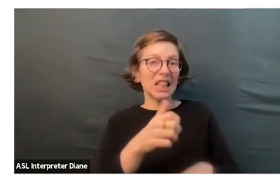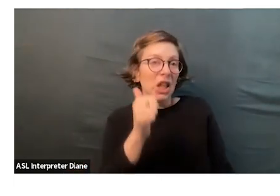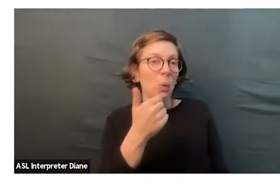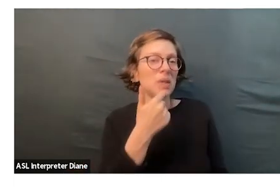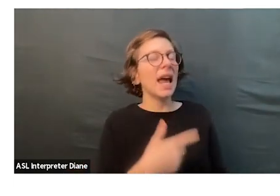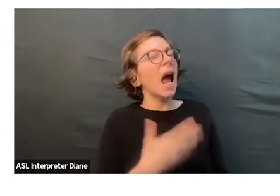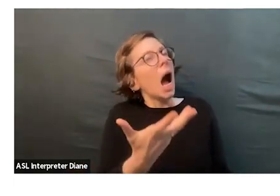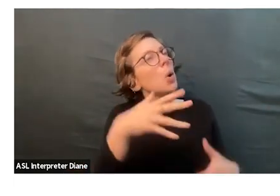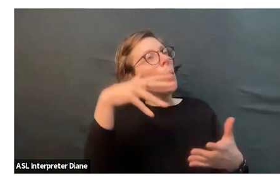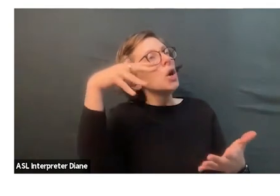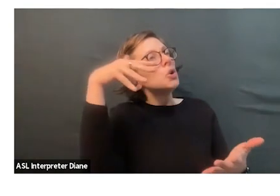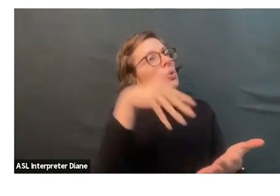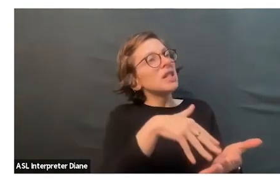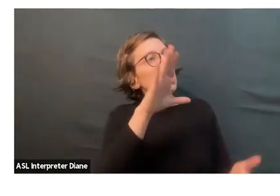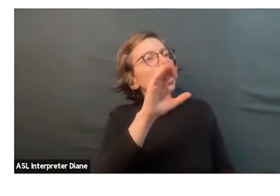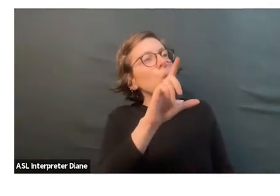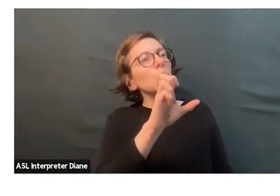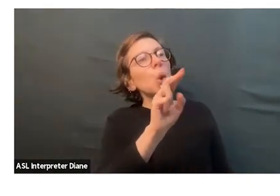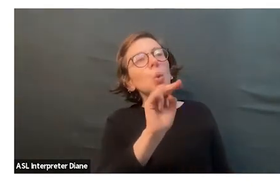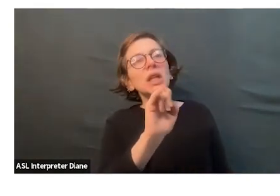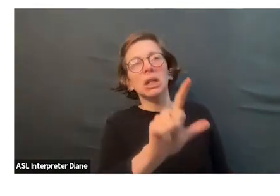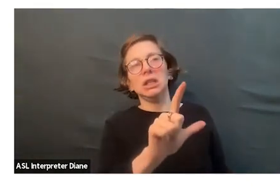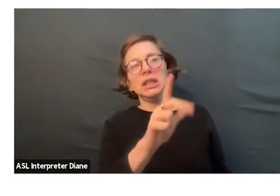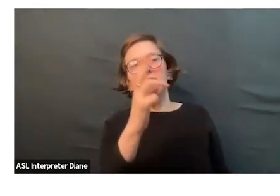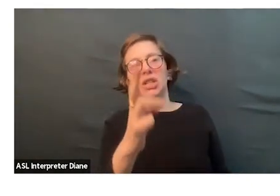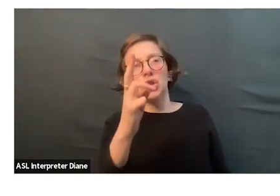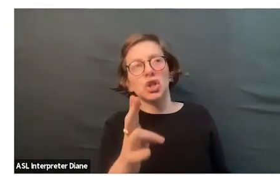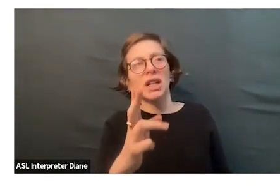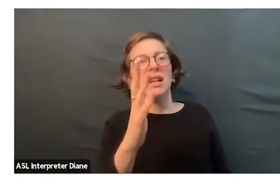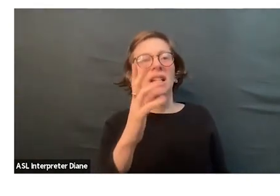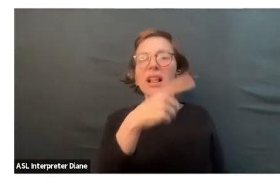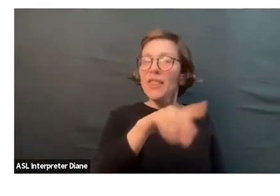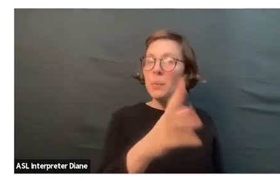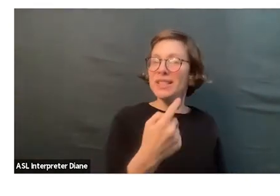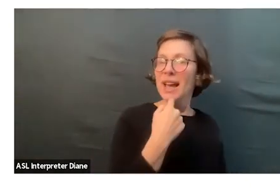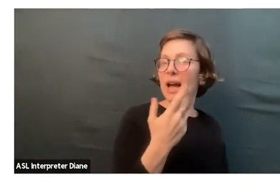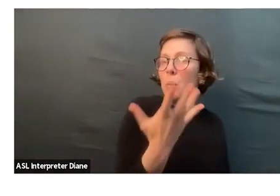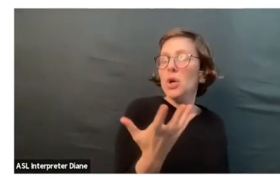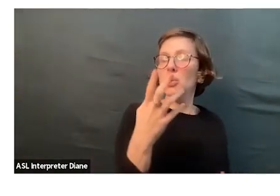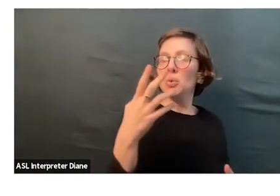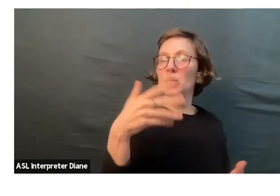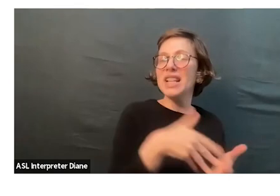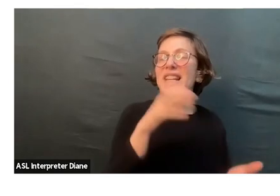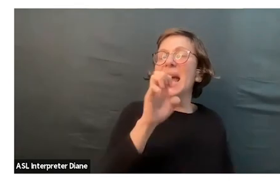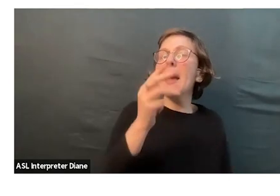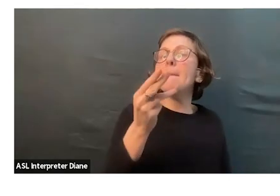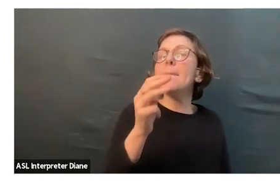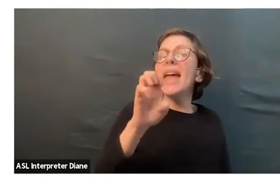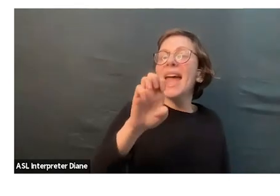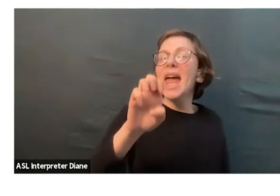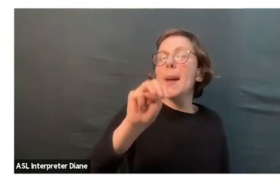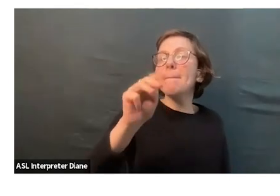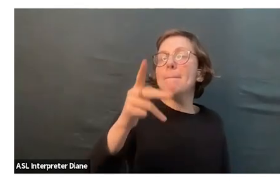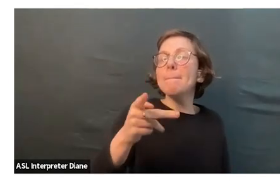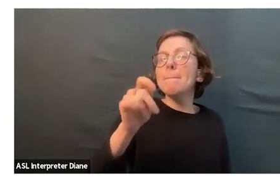coin, one has a positive connotation of great power, of historical greatness, of historical economic strength,